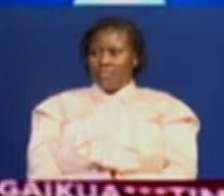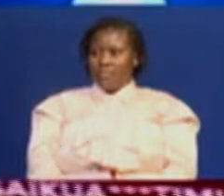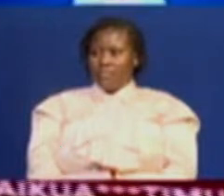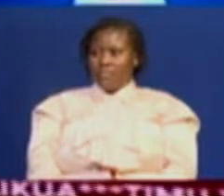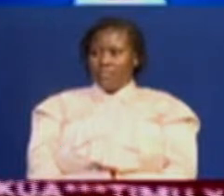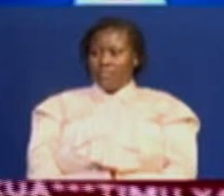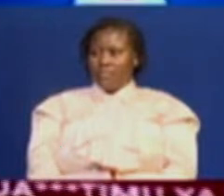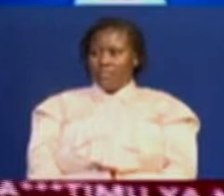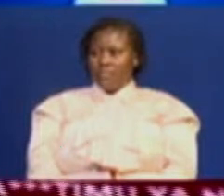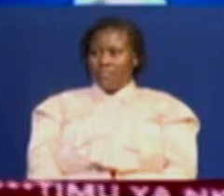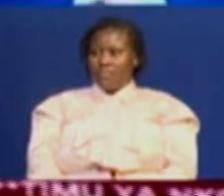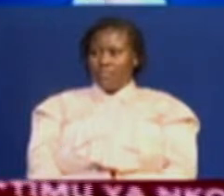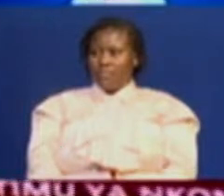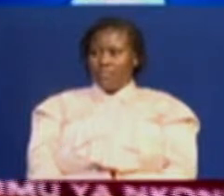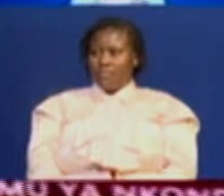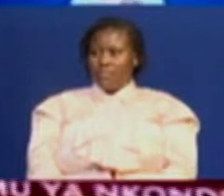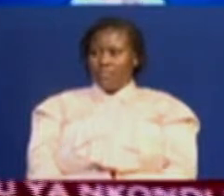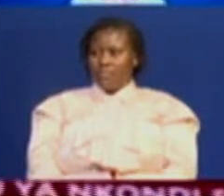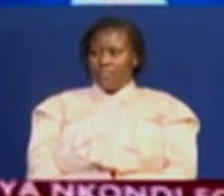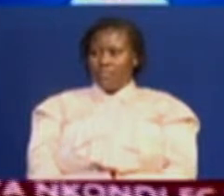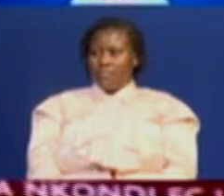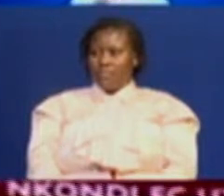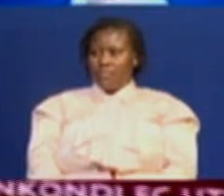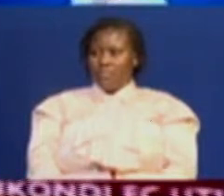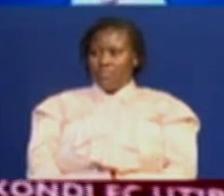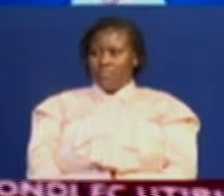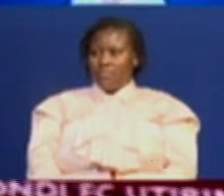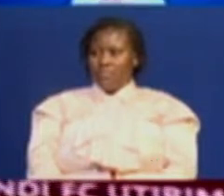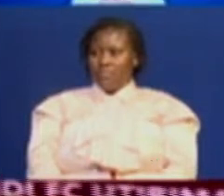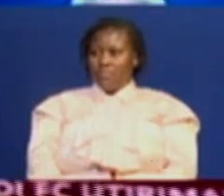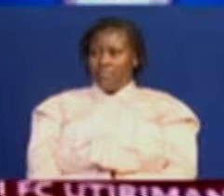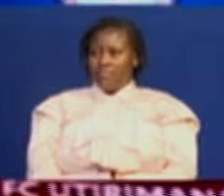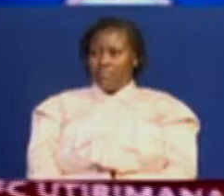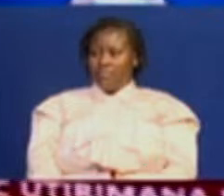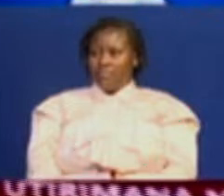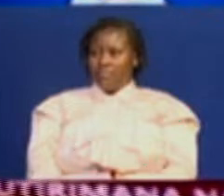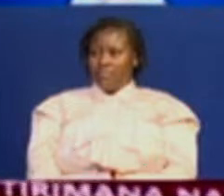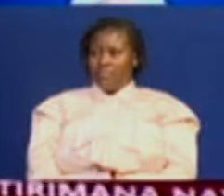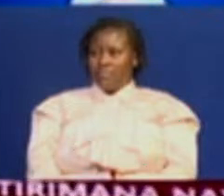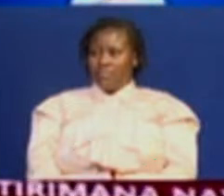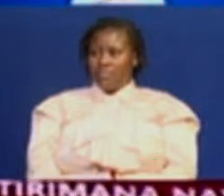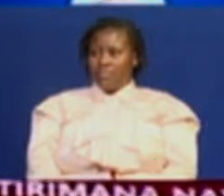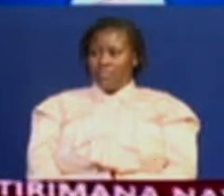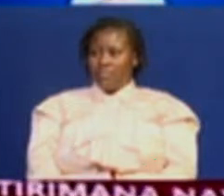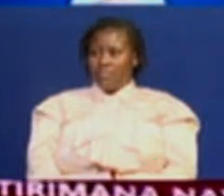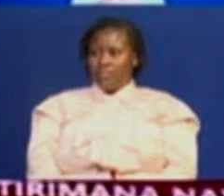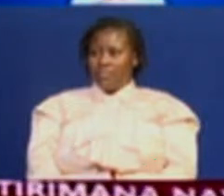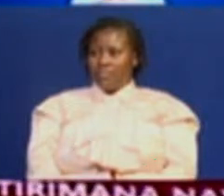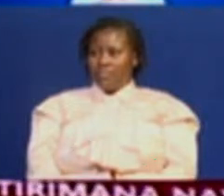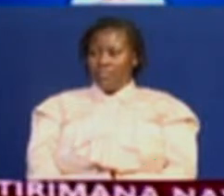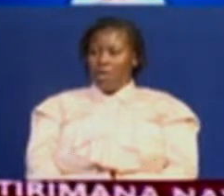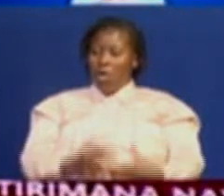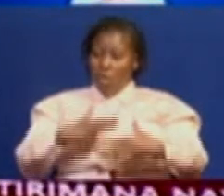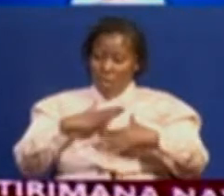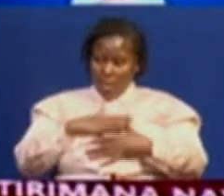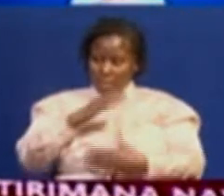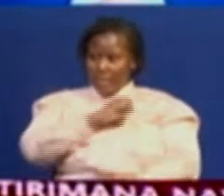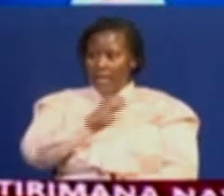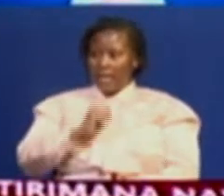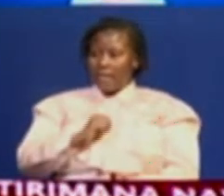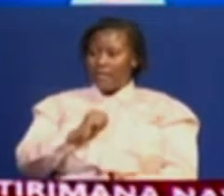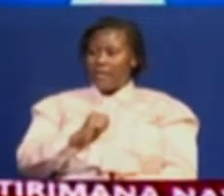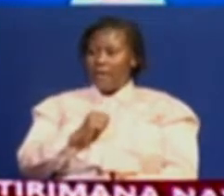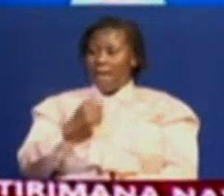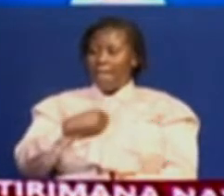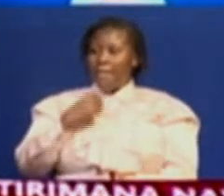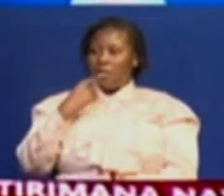tukenga mwanga maita ya yonde ya tatatu jathire kenda tuja kwira Meru we did our best itwagereria. Honorable Senators,